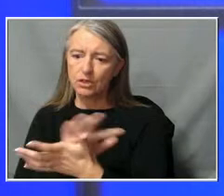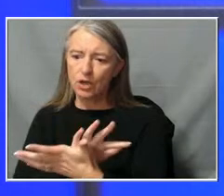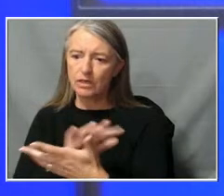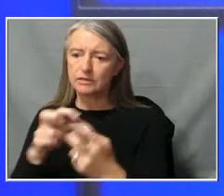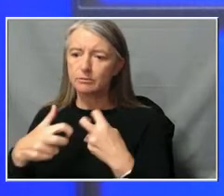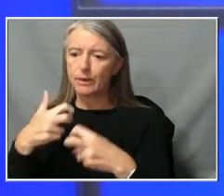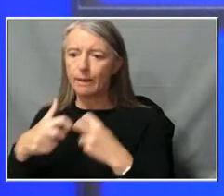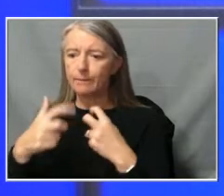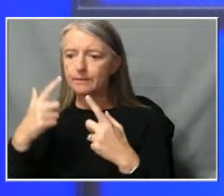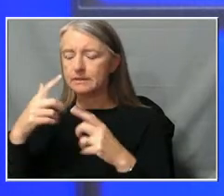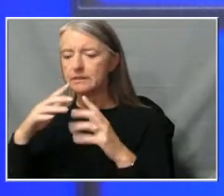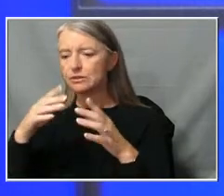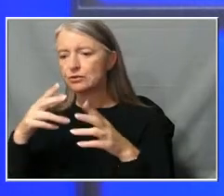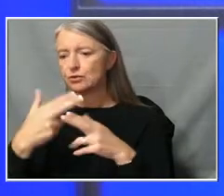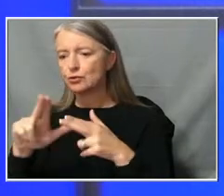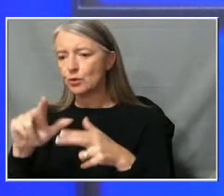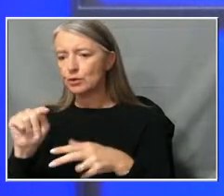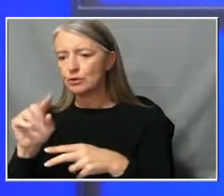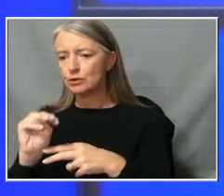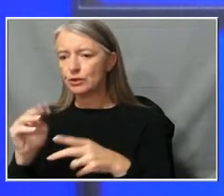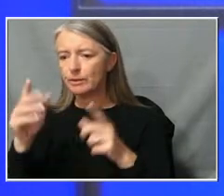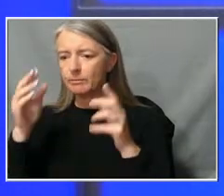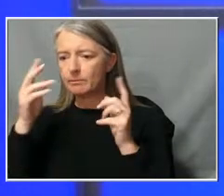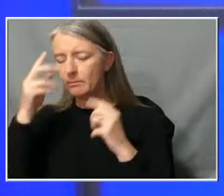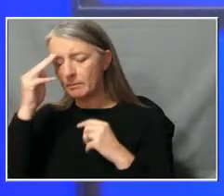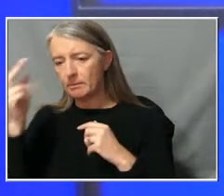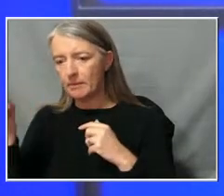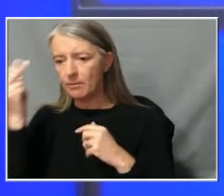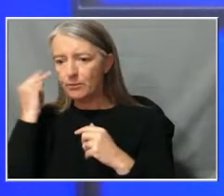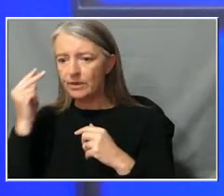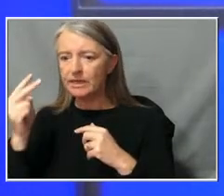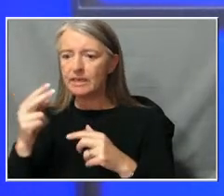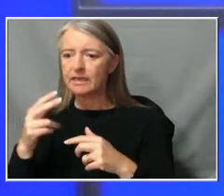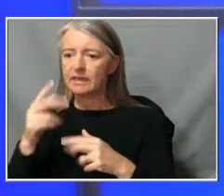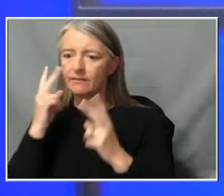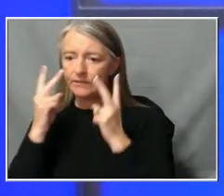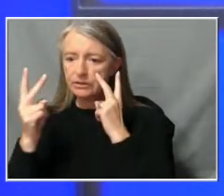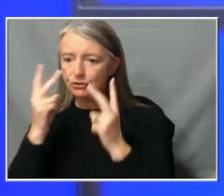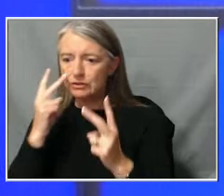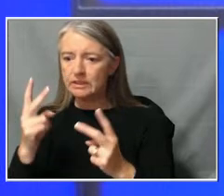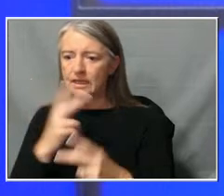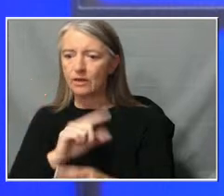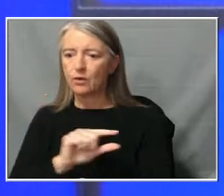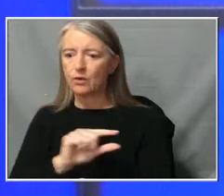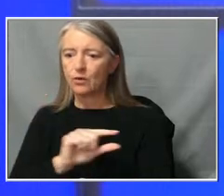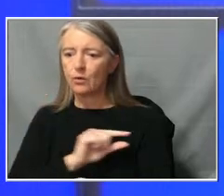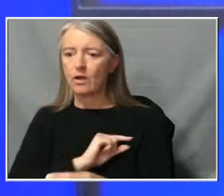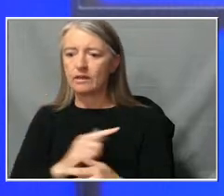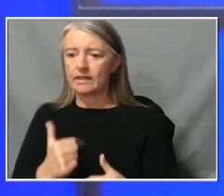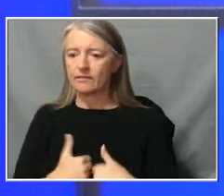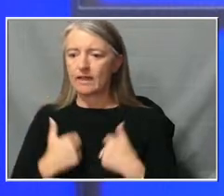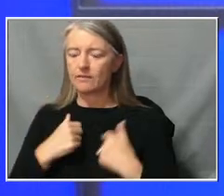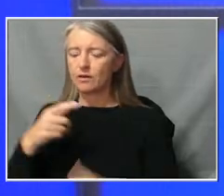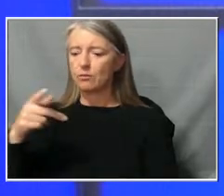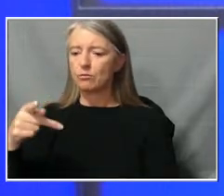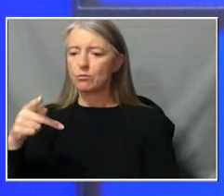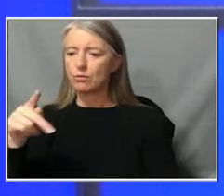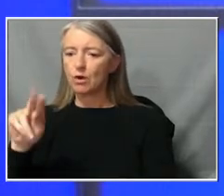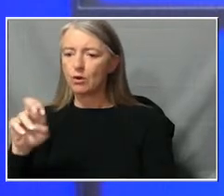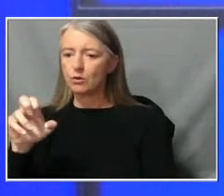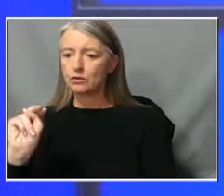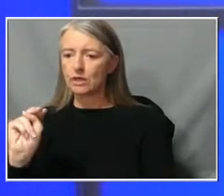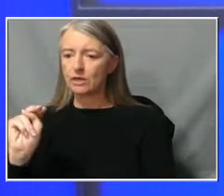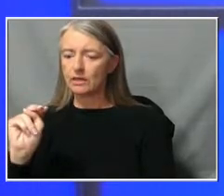memory, concentration, significant impact on quality of life. And so with proton therapy, we're able to significantly reduce